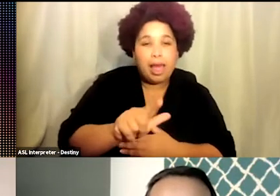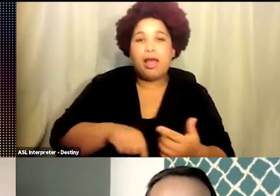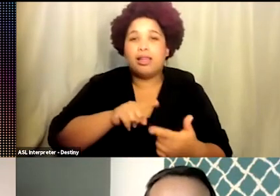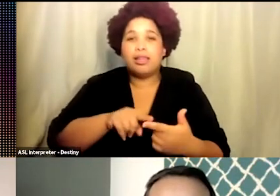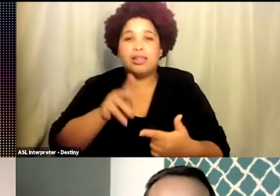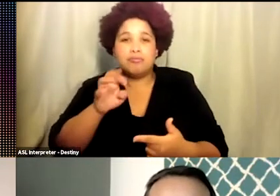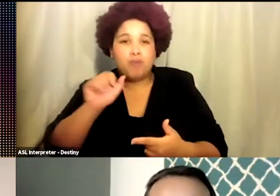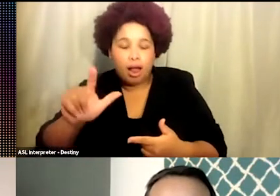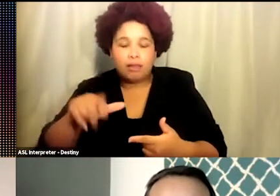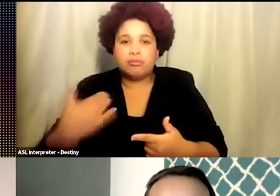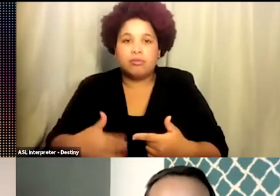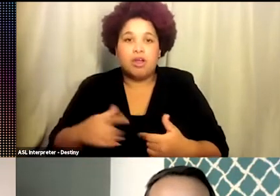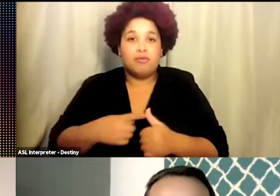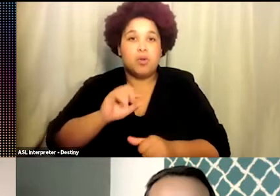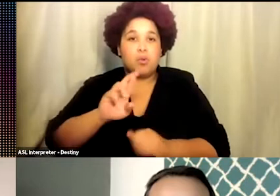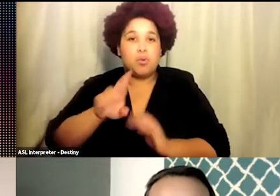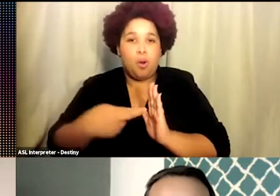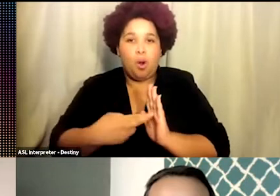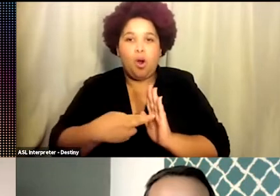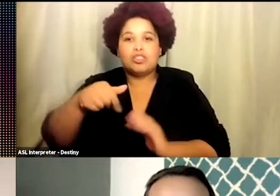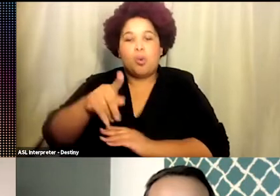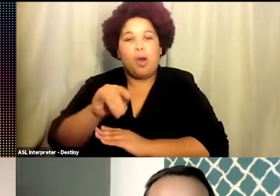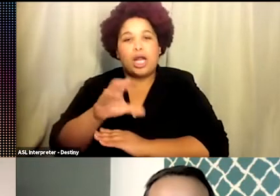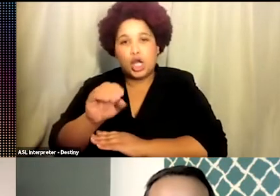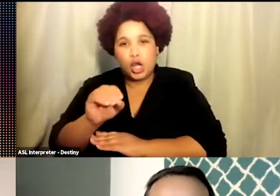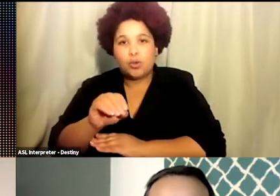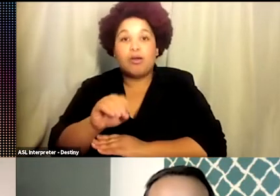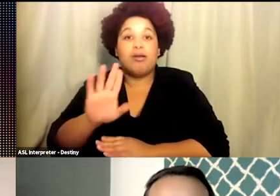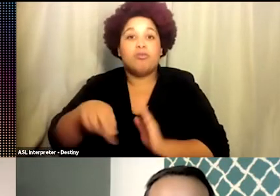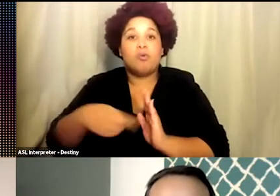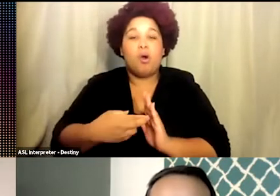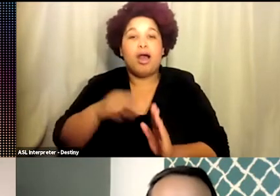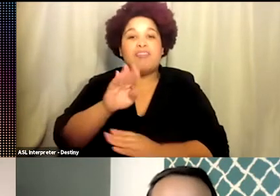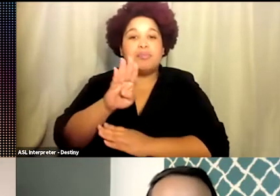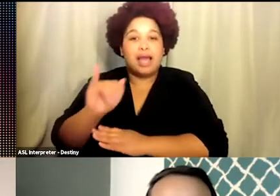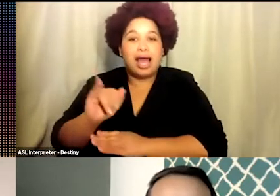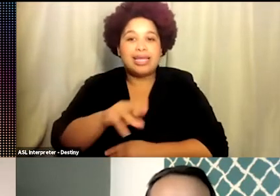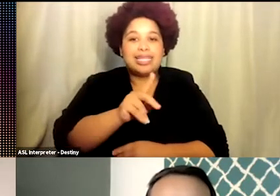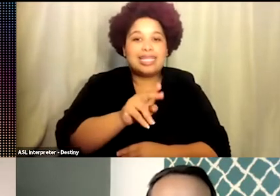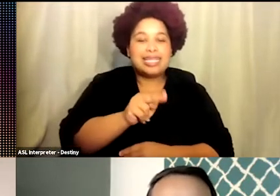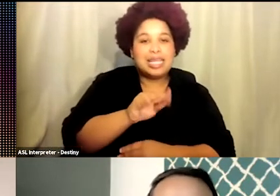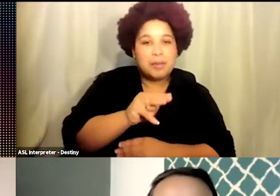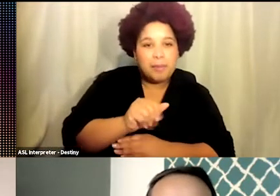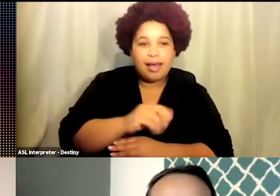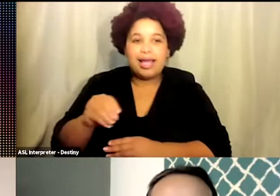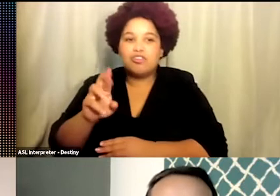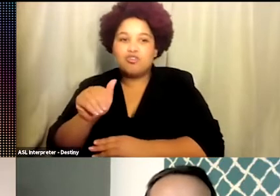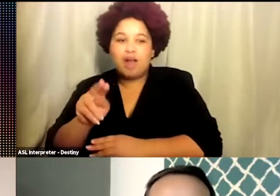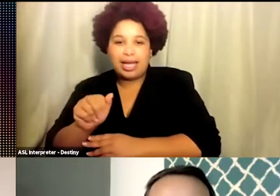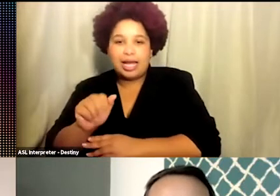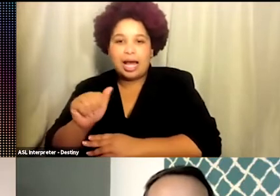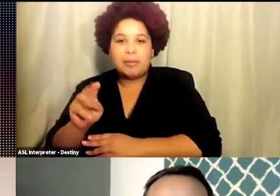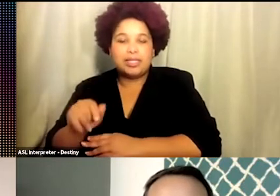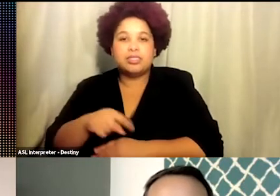Miral. Her breakout role was in ABC's hit show Quantico, where she played FBI twins Nima and Raina Amin. She strives to